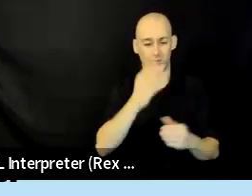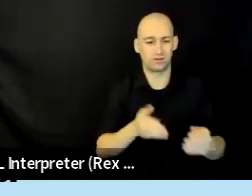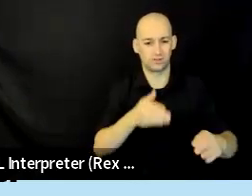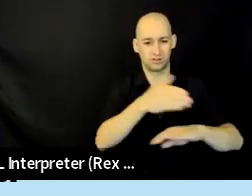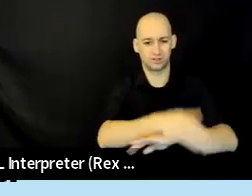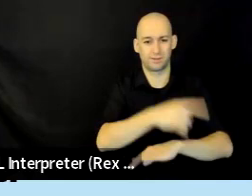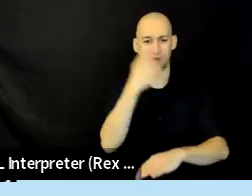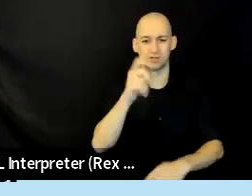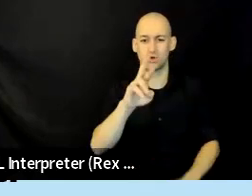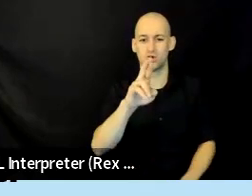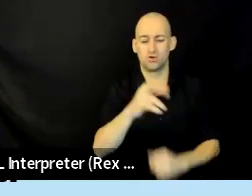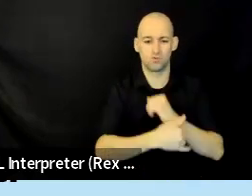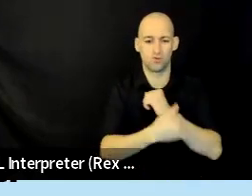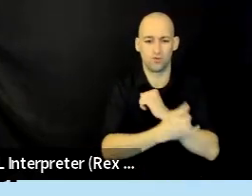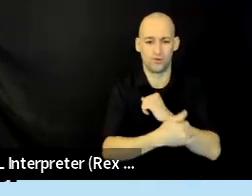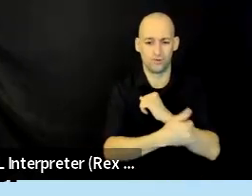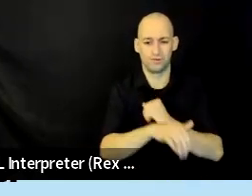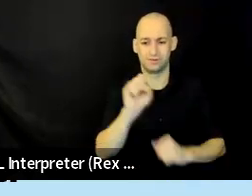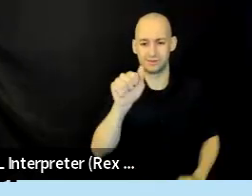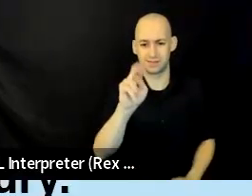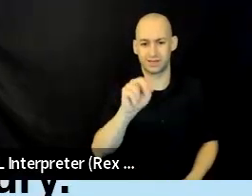Obispo County. Next.